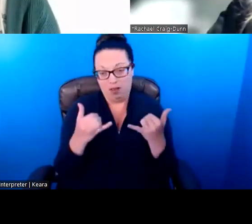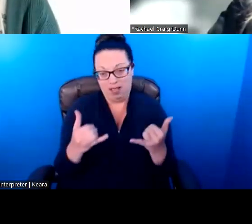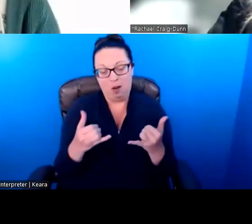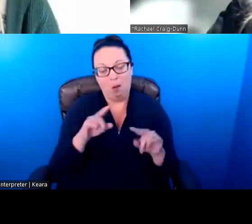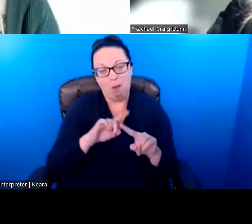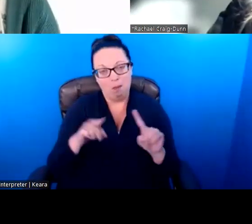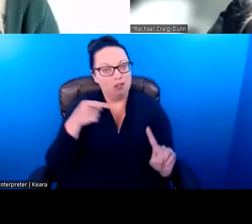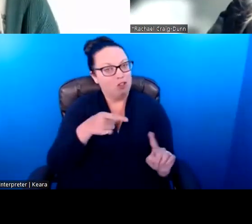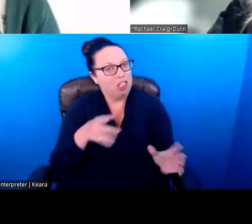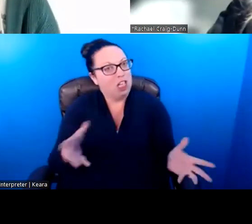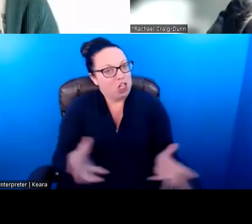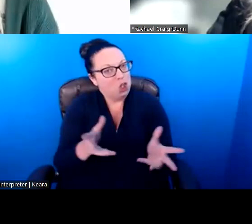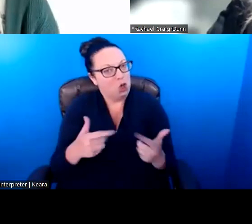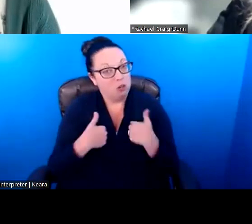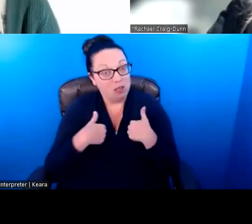long ago, trust me.